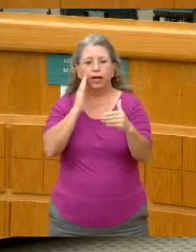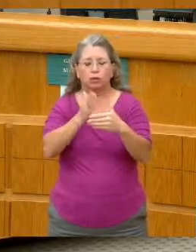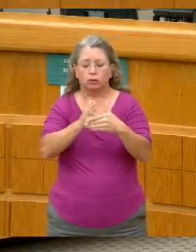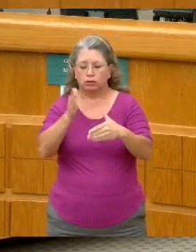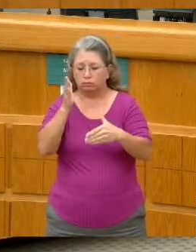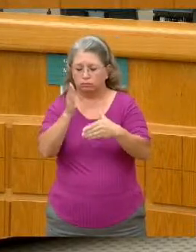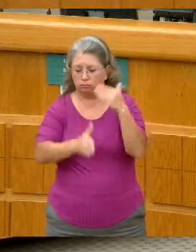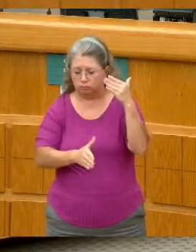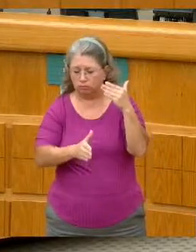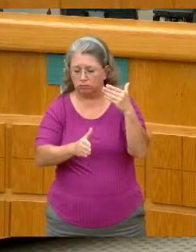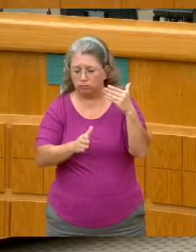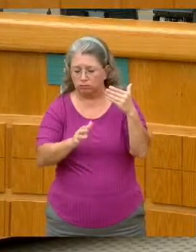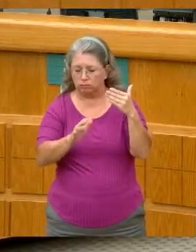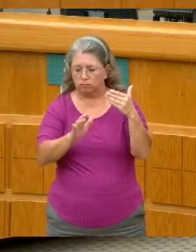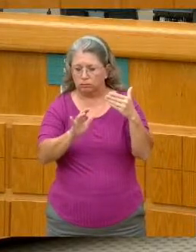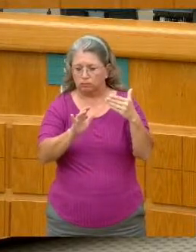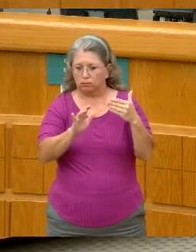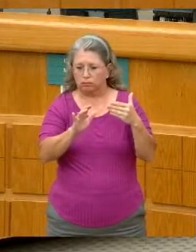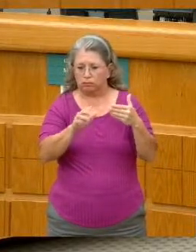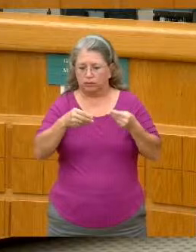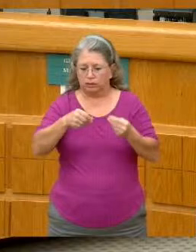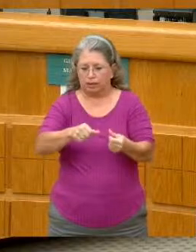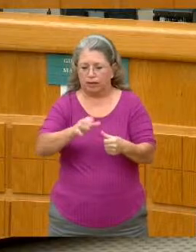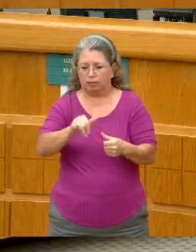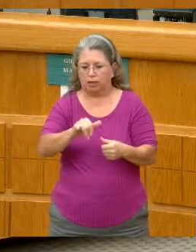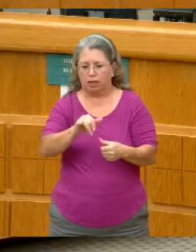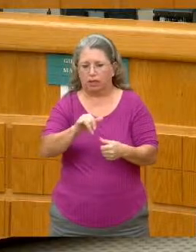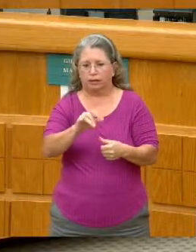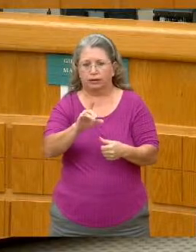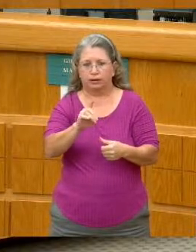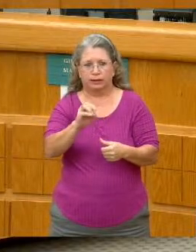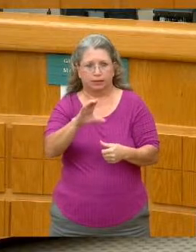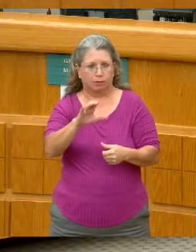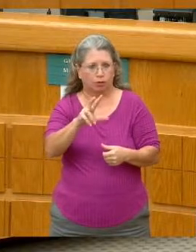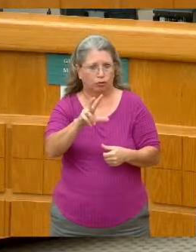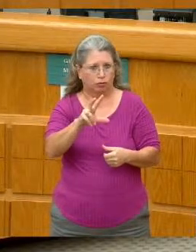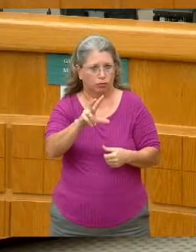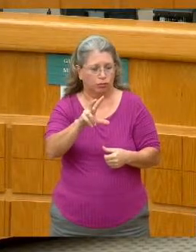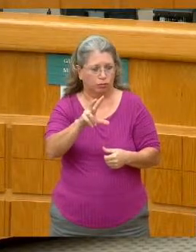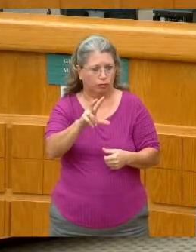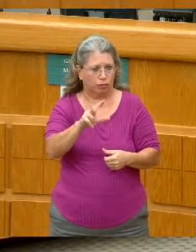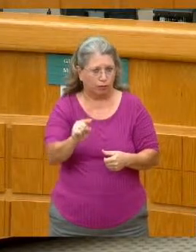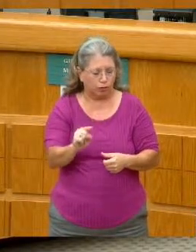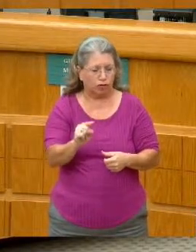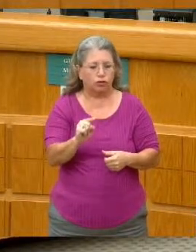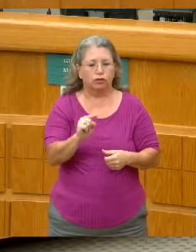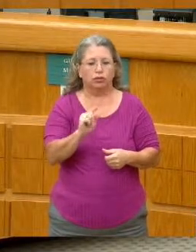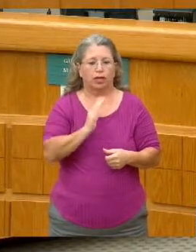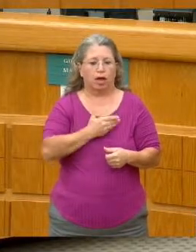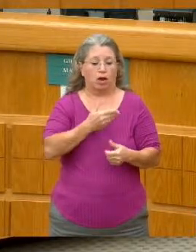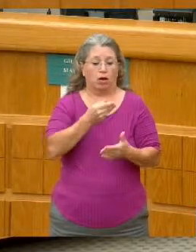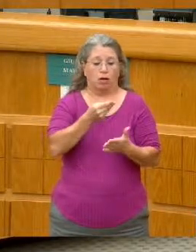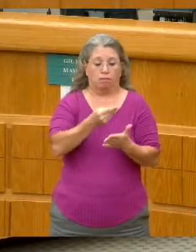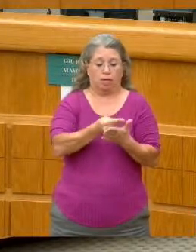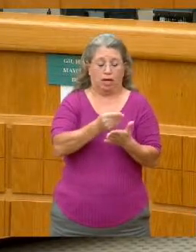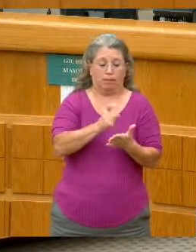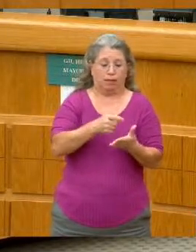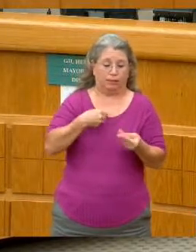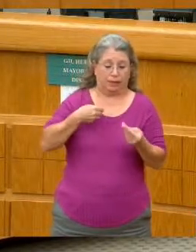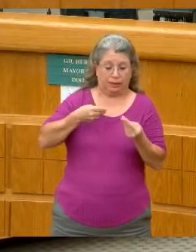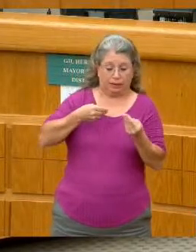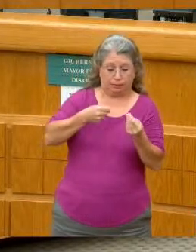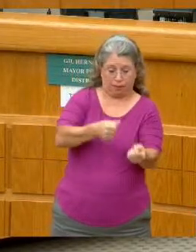this year's allocation, and our money has to be spent and obligated and submitted